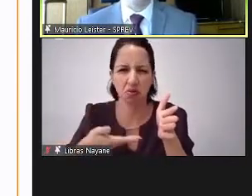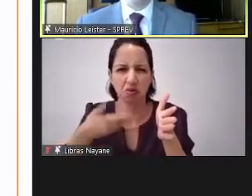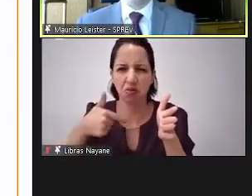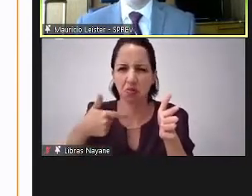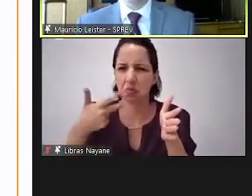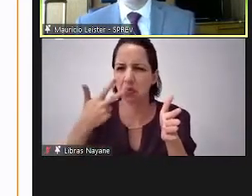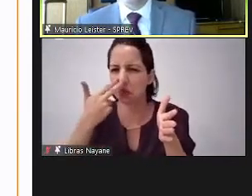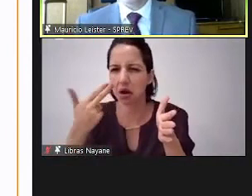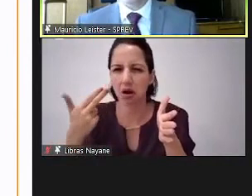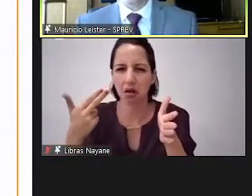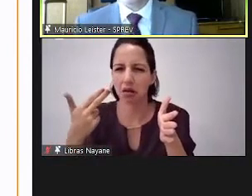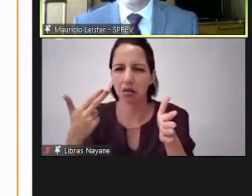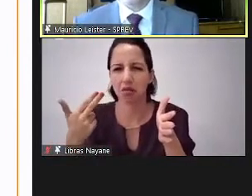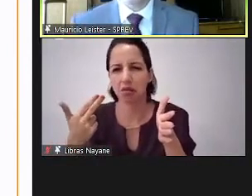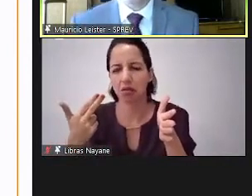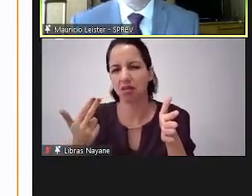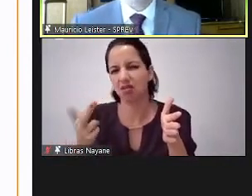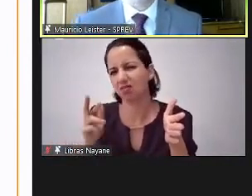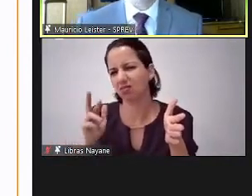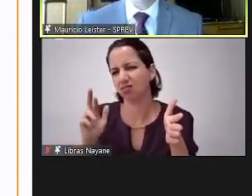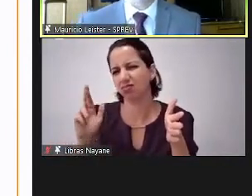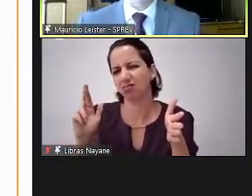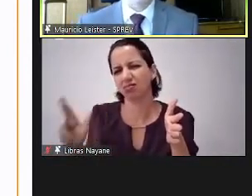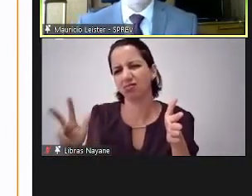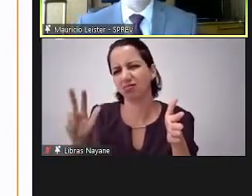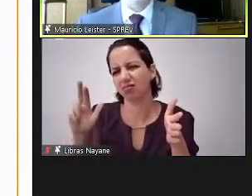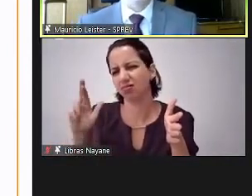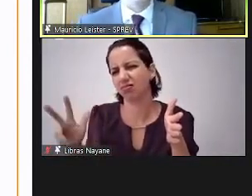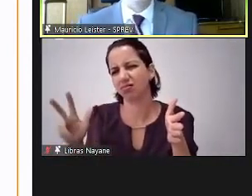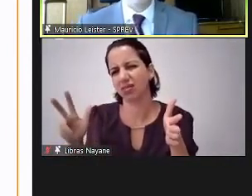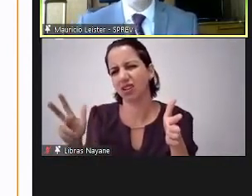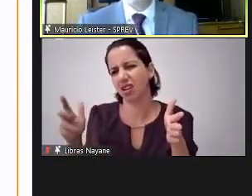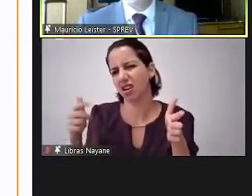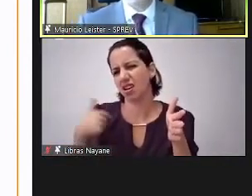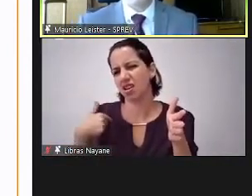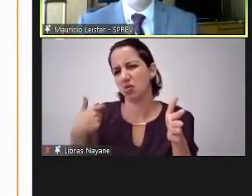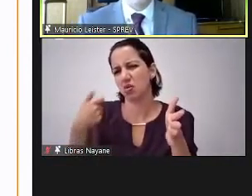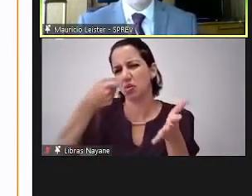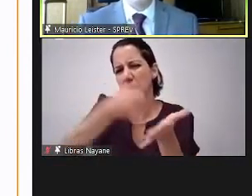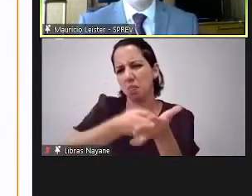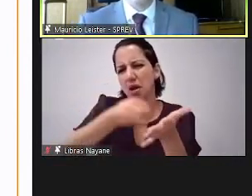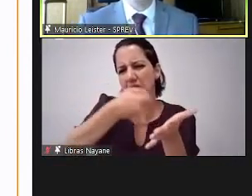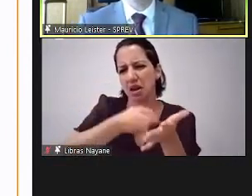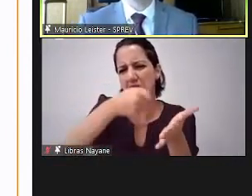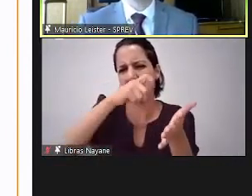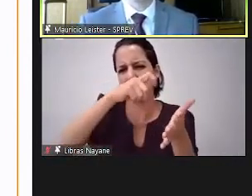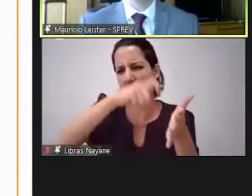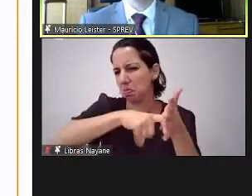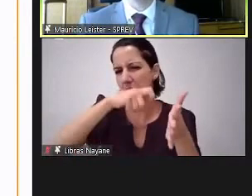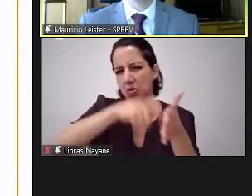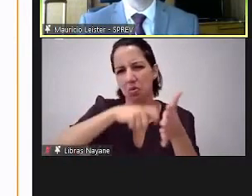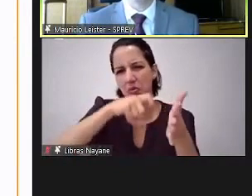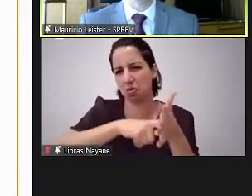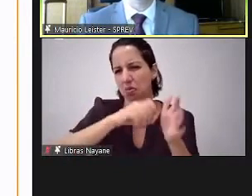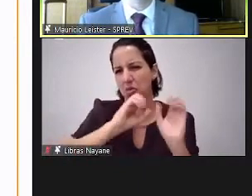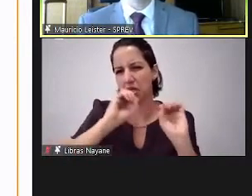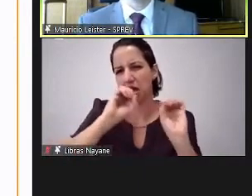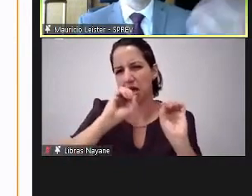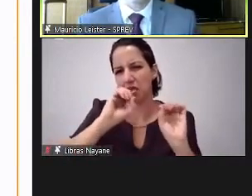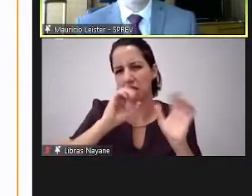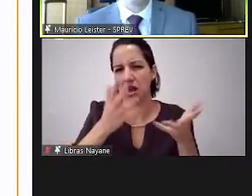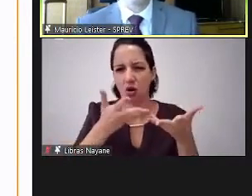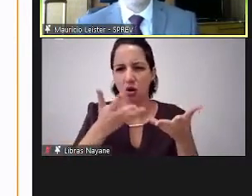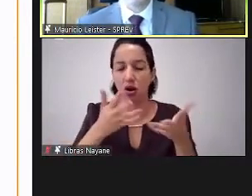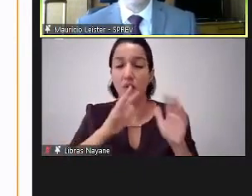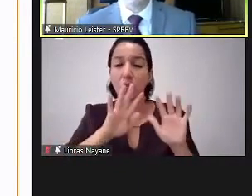is being helped and promoted in the end is that, for example, I'm not paying taxes